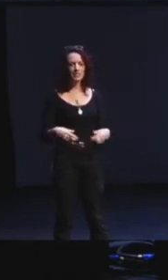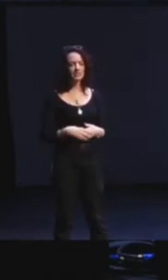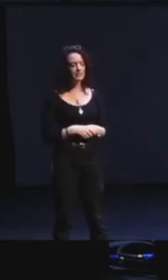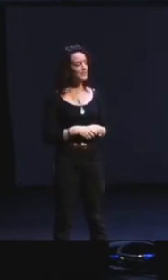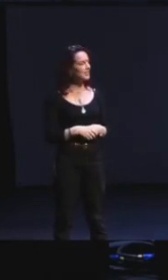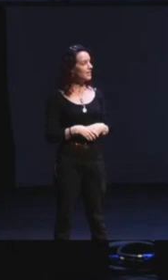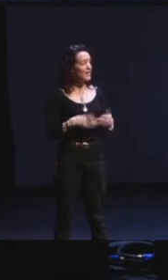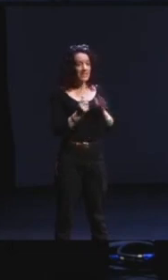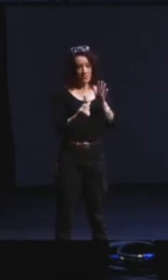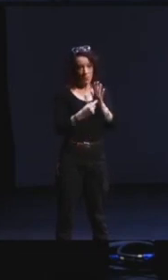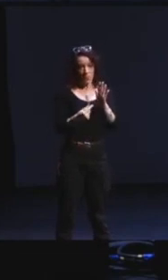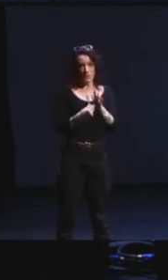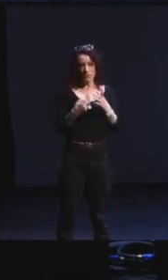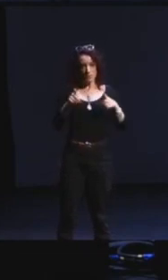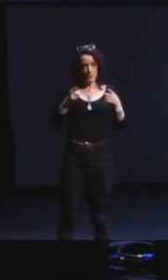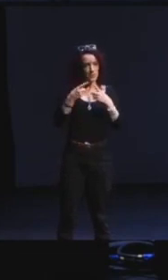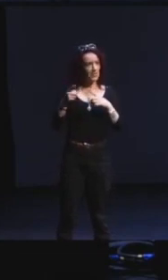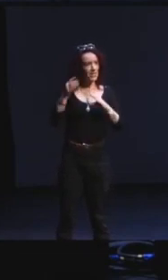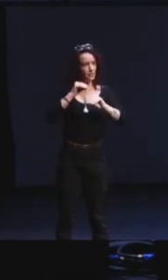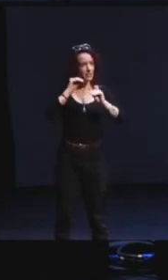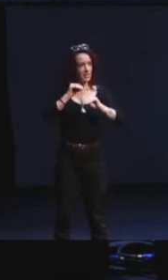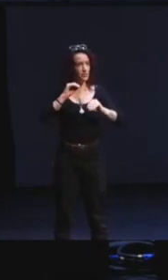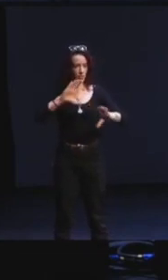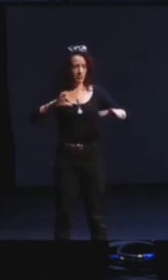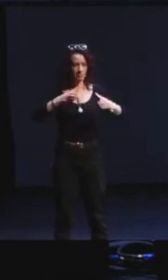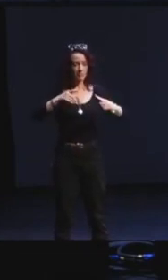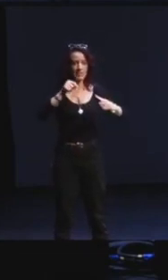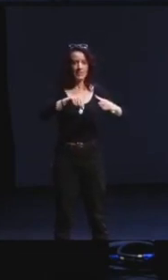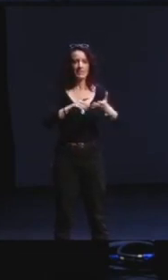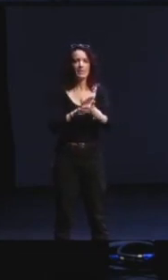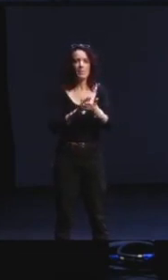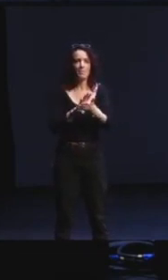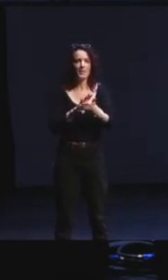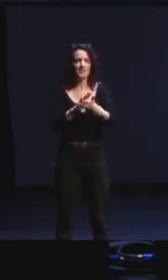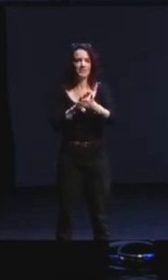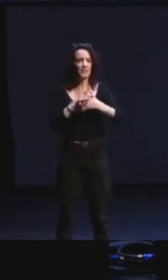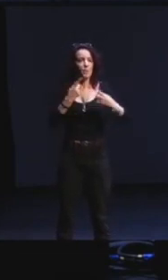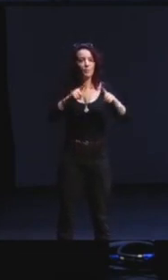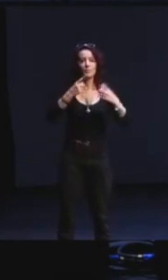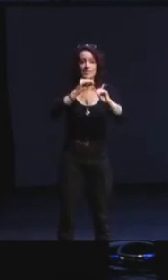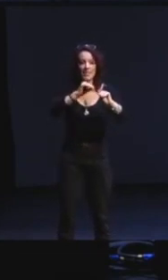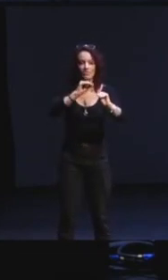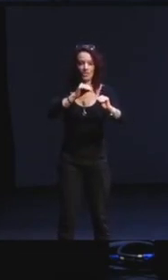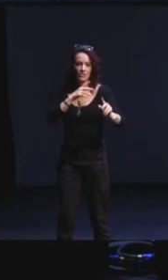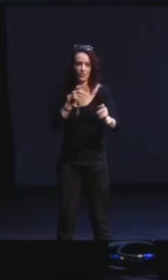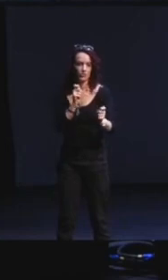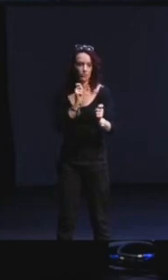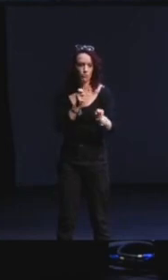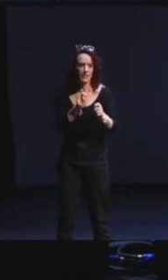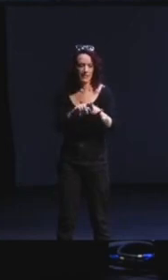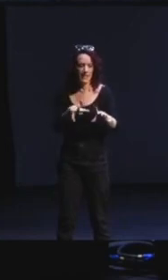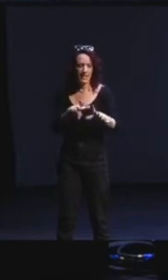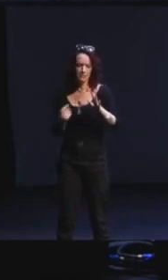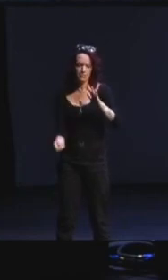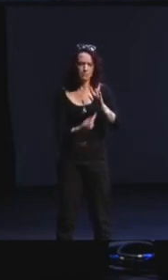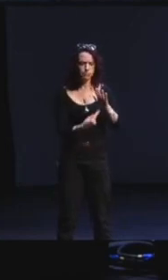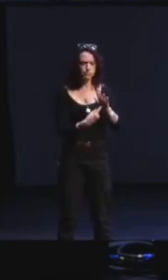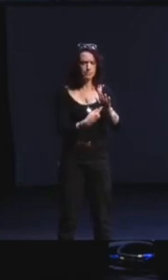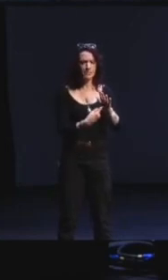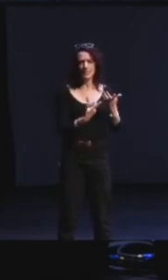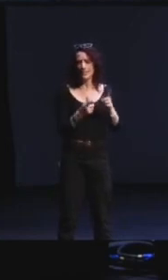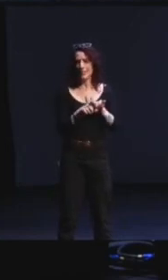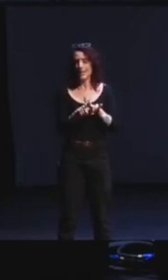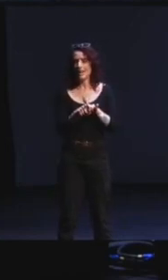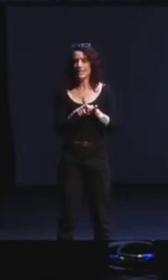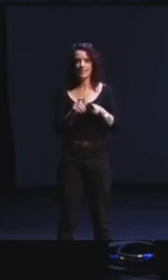It's important that the music education sector treats music education as a key part of their programs. Orchestras, you